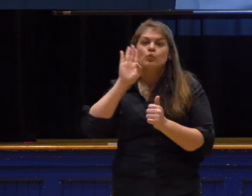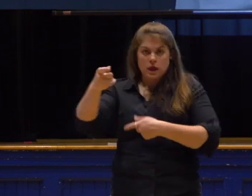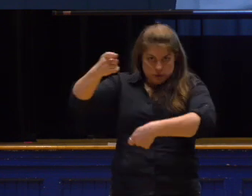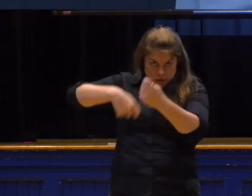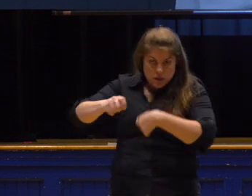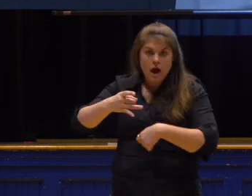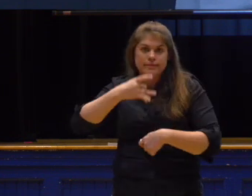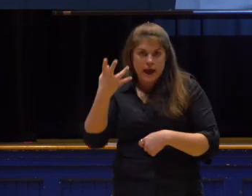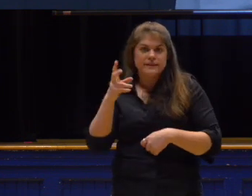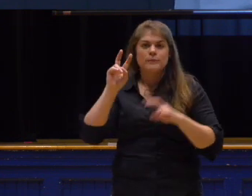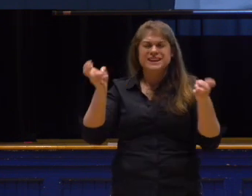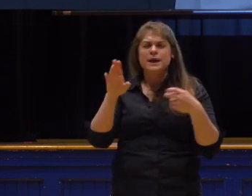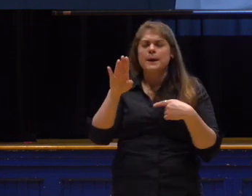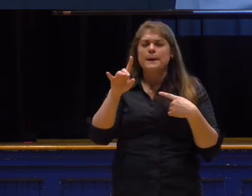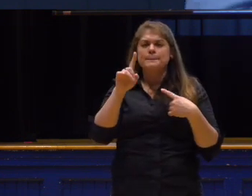They are going to be black,